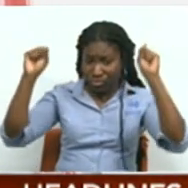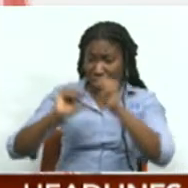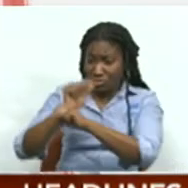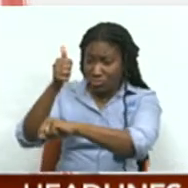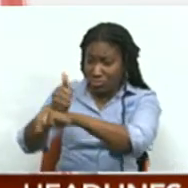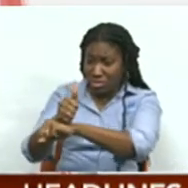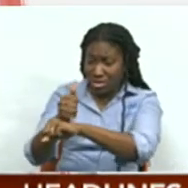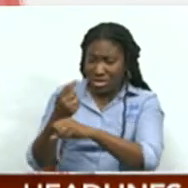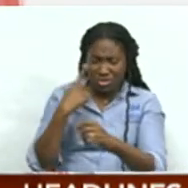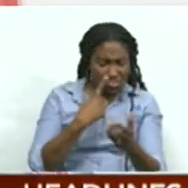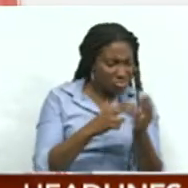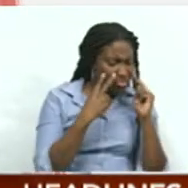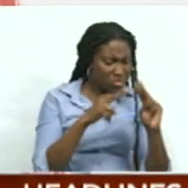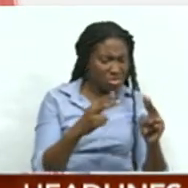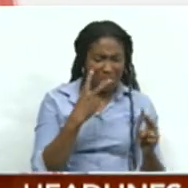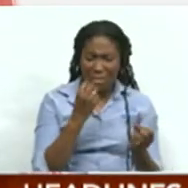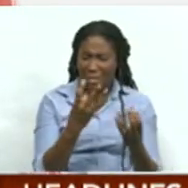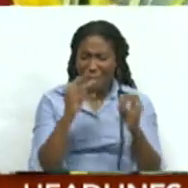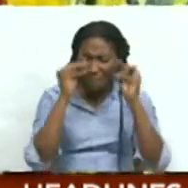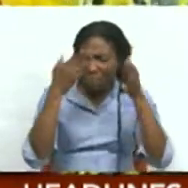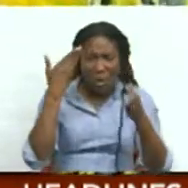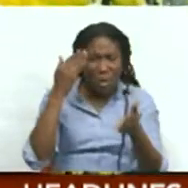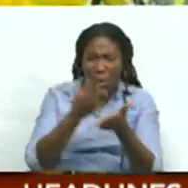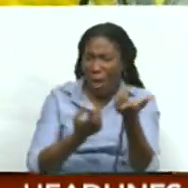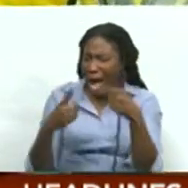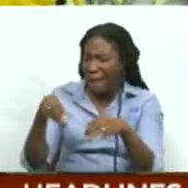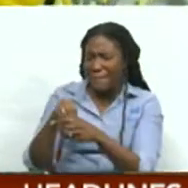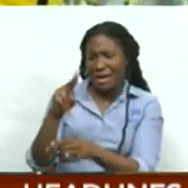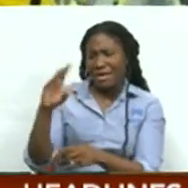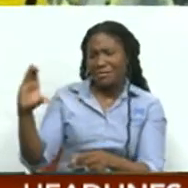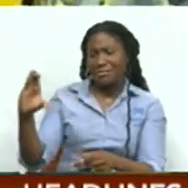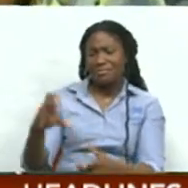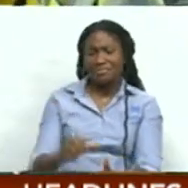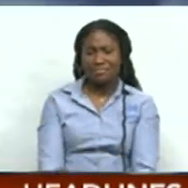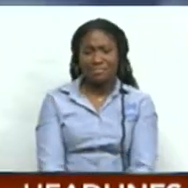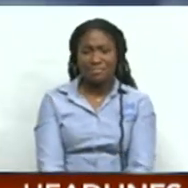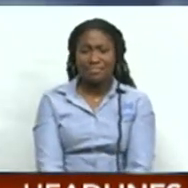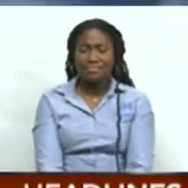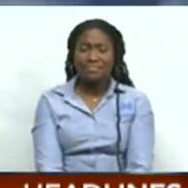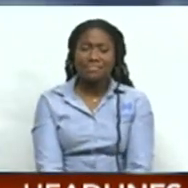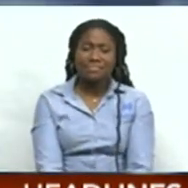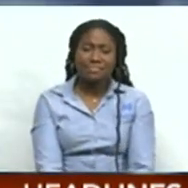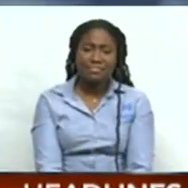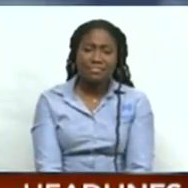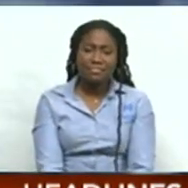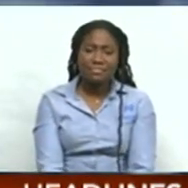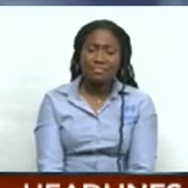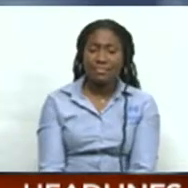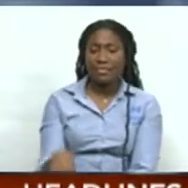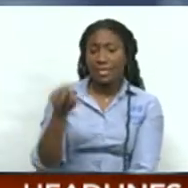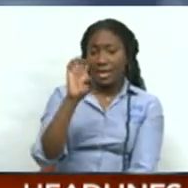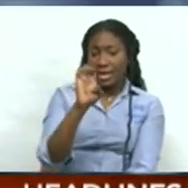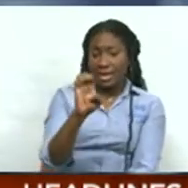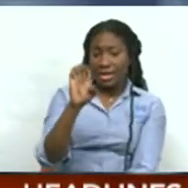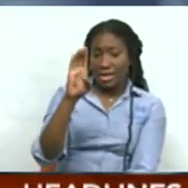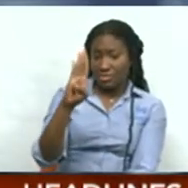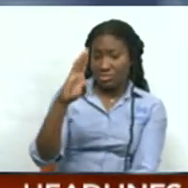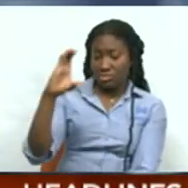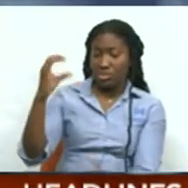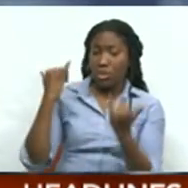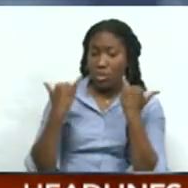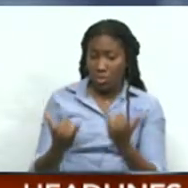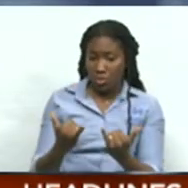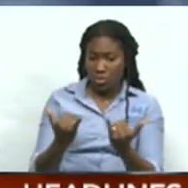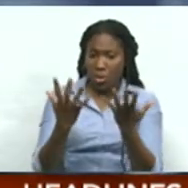know what's happening within the party. Kimberly Fletcher, CNC 3 News. The Elections and Boundaries Commission is proposing to change the